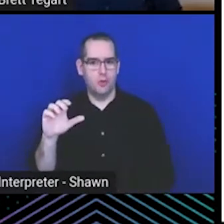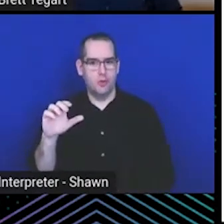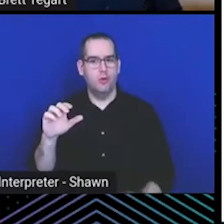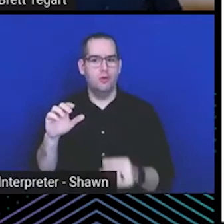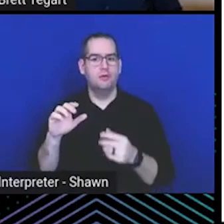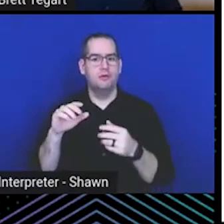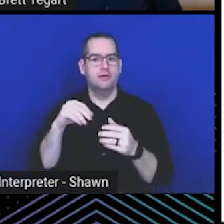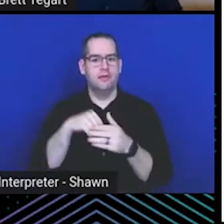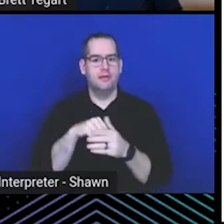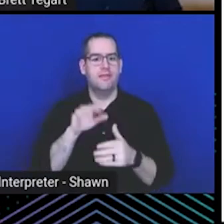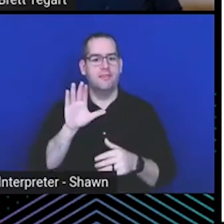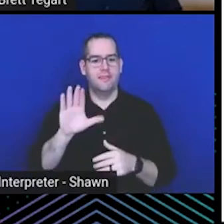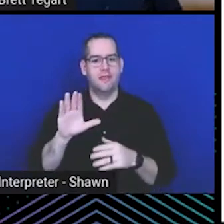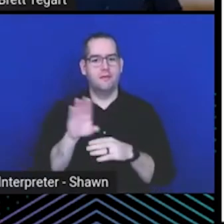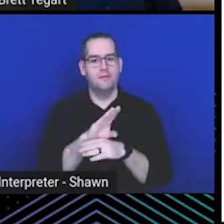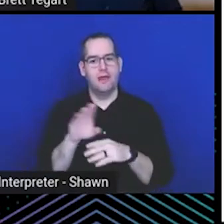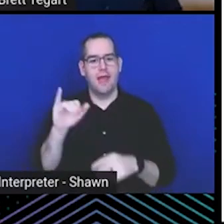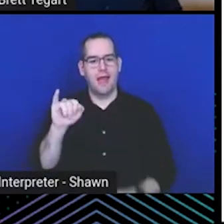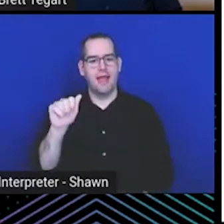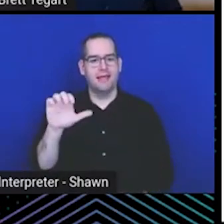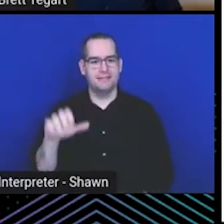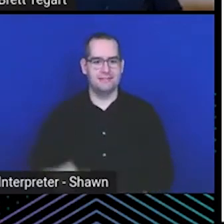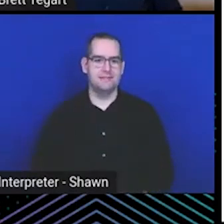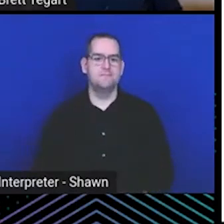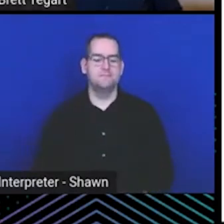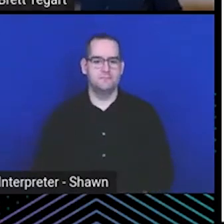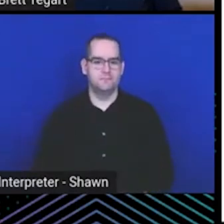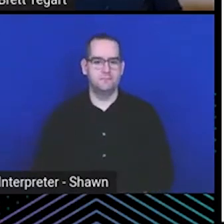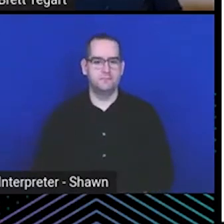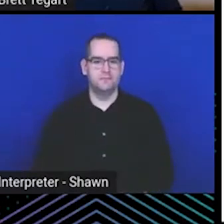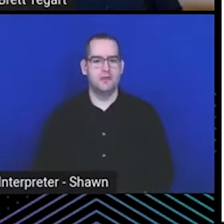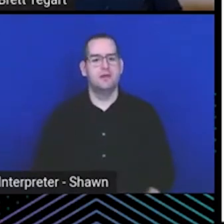Terraform Enterprise pipeline, the IAC pipeline. And some of these